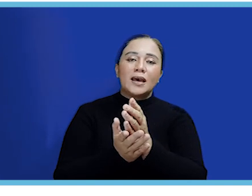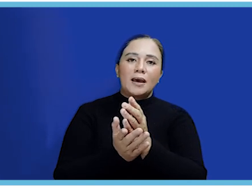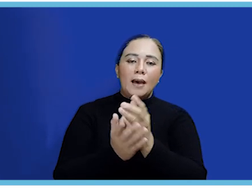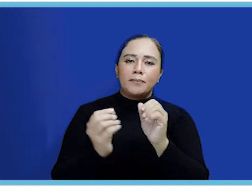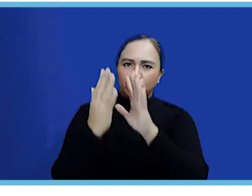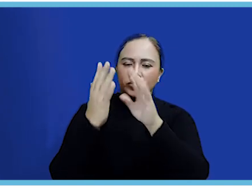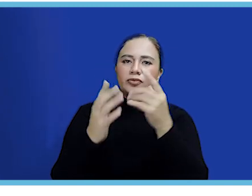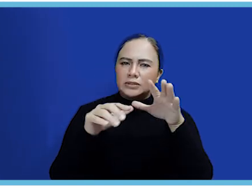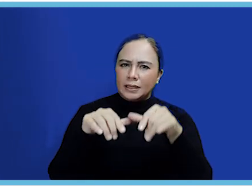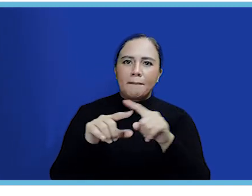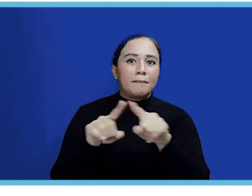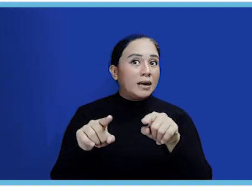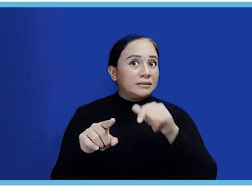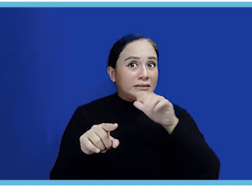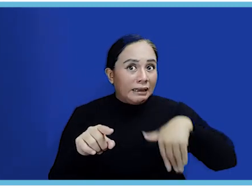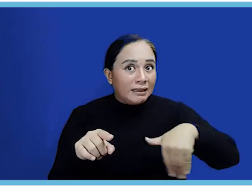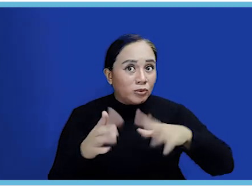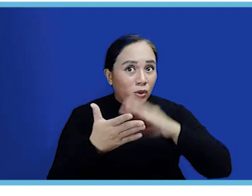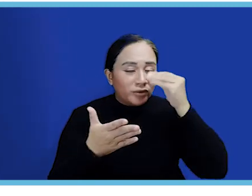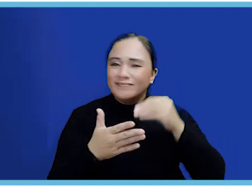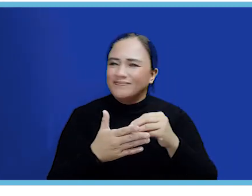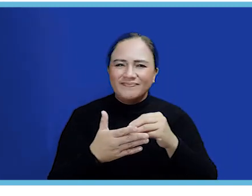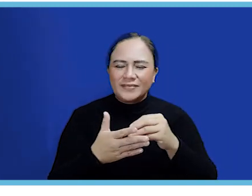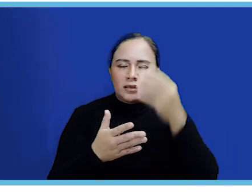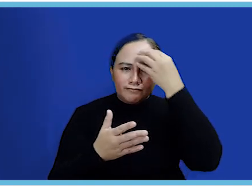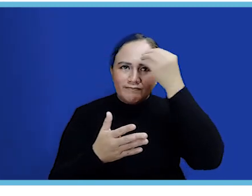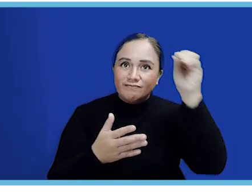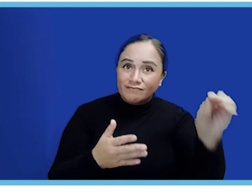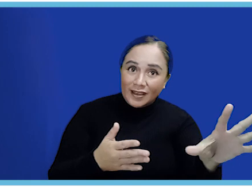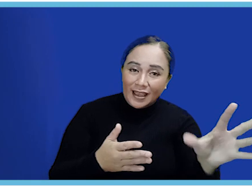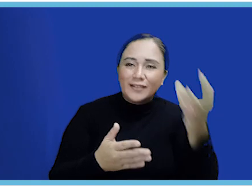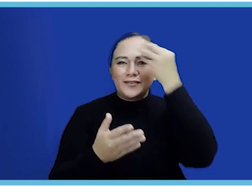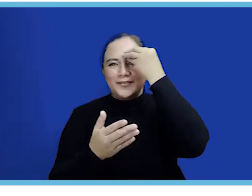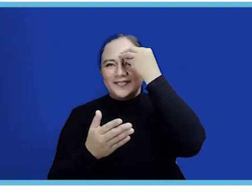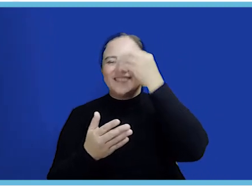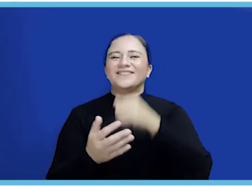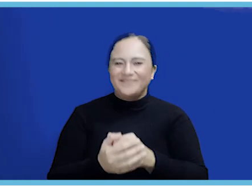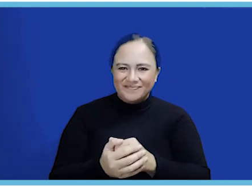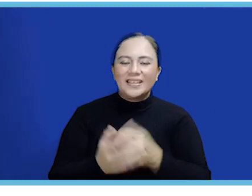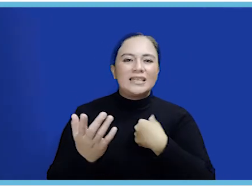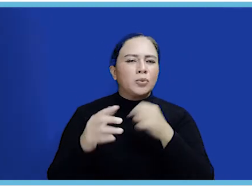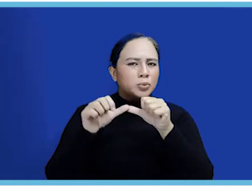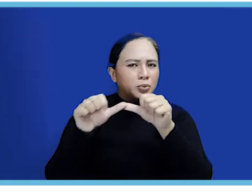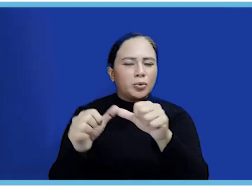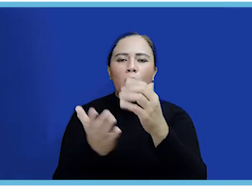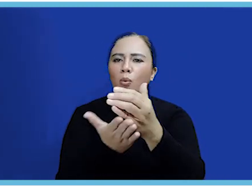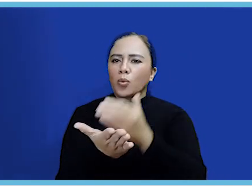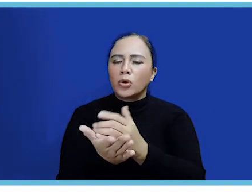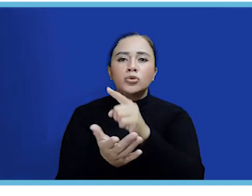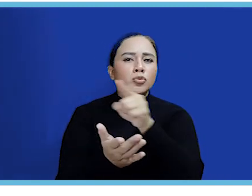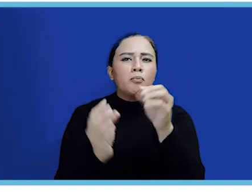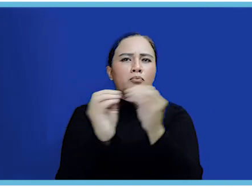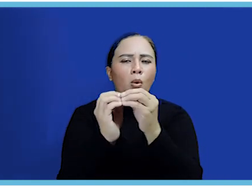disability, but it is not too late to learn, unlearn, and relearn. By continuing on this